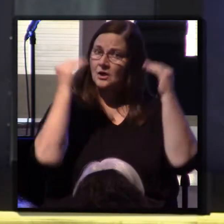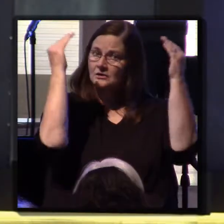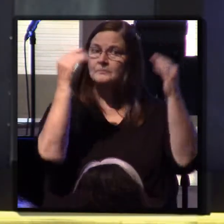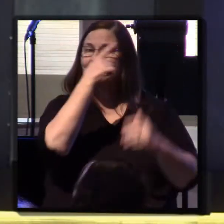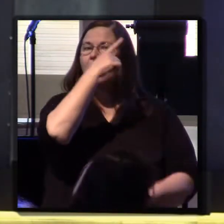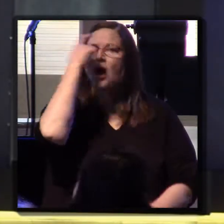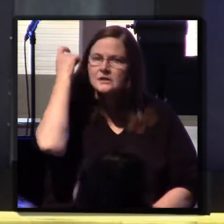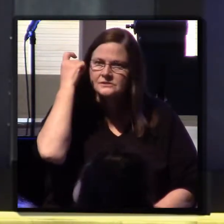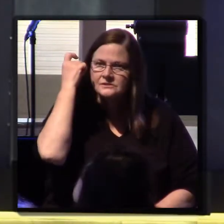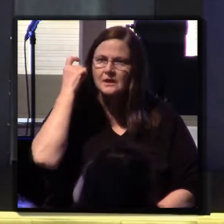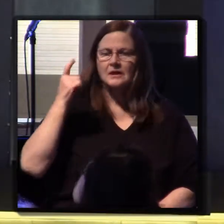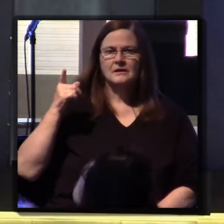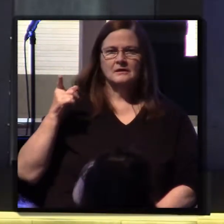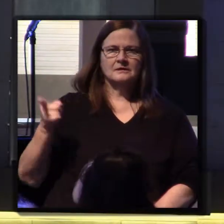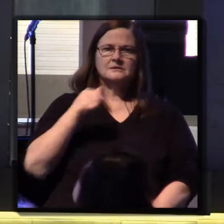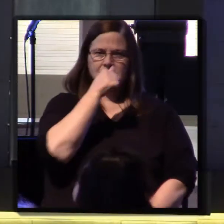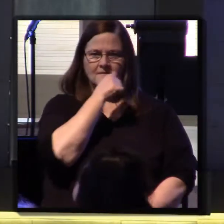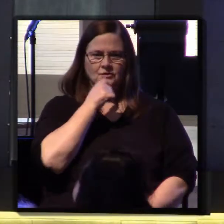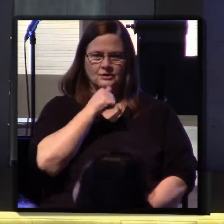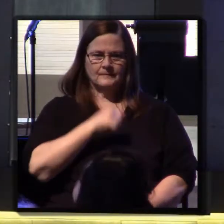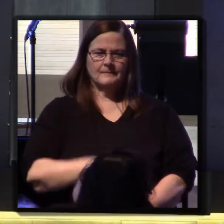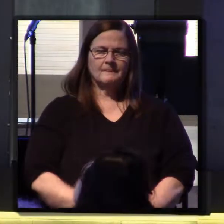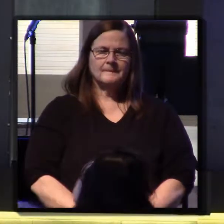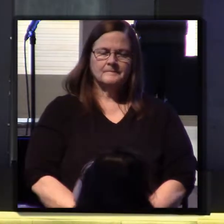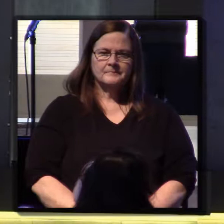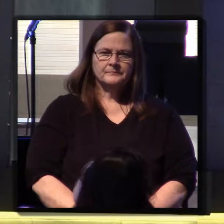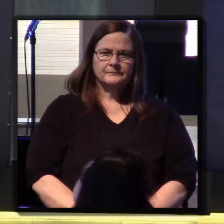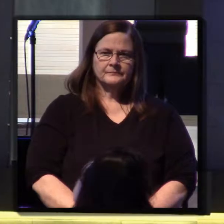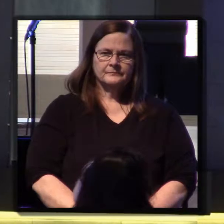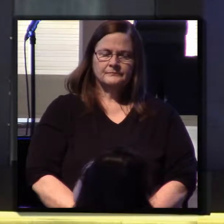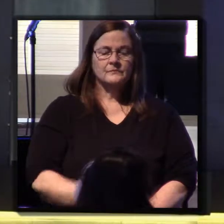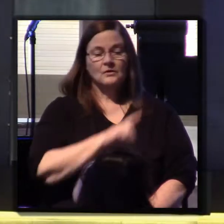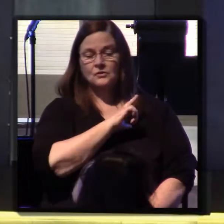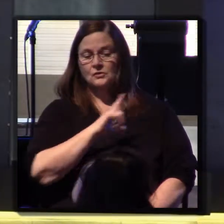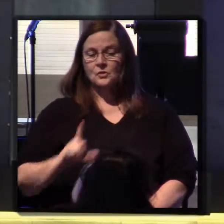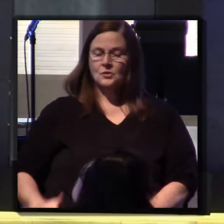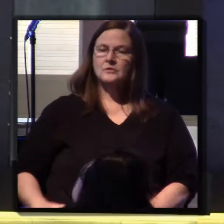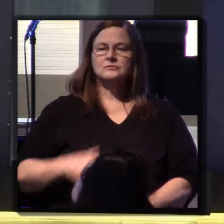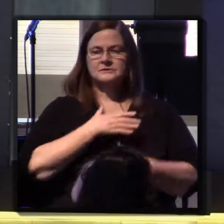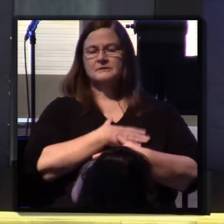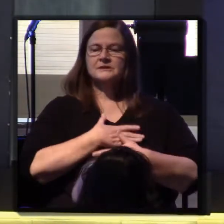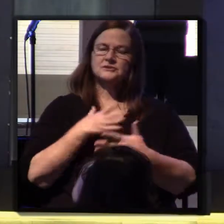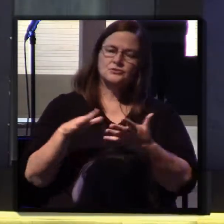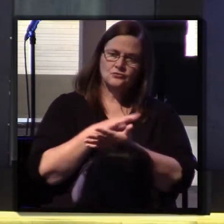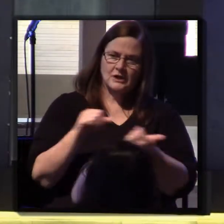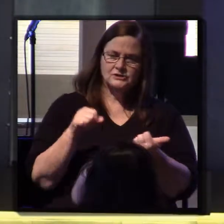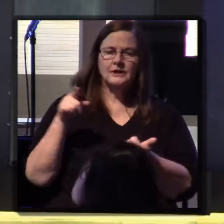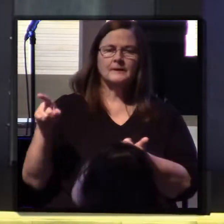But now he tells us that the servant is exalted because of his suffering. Verse